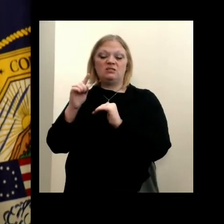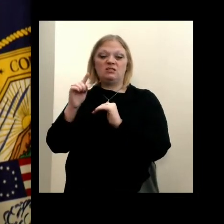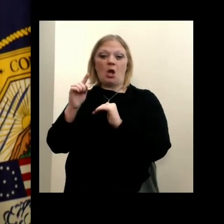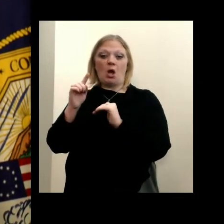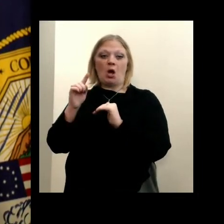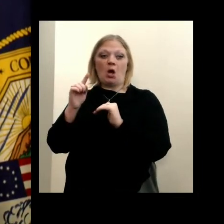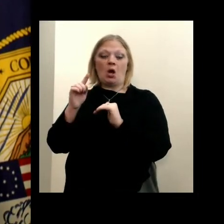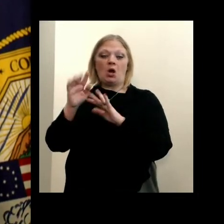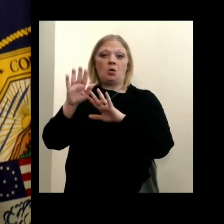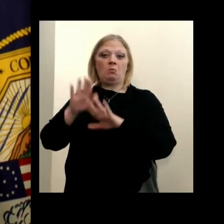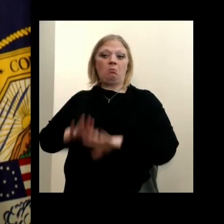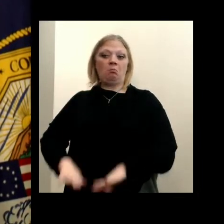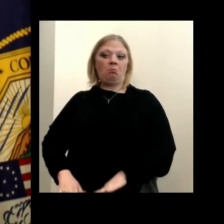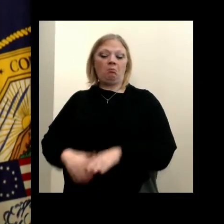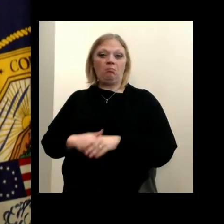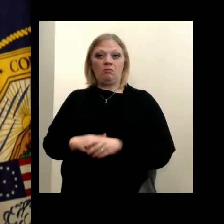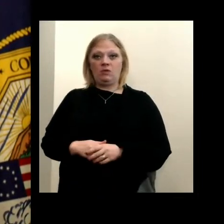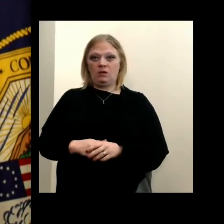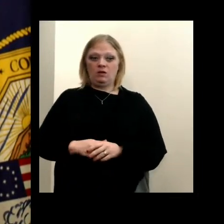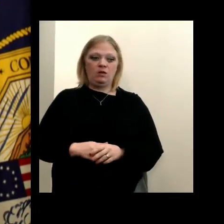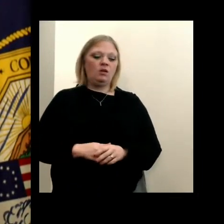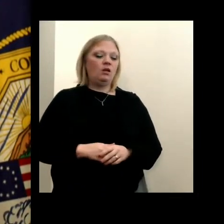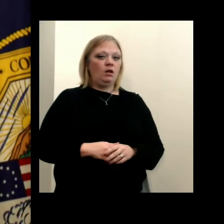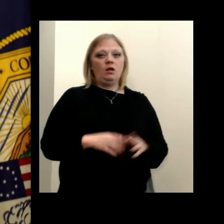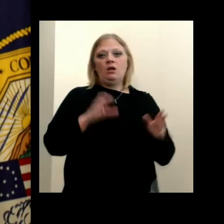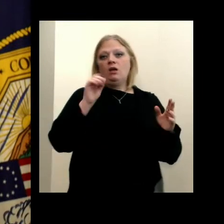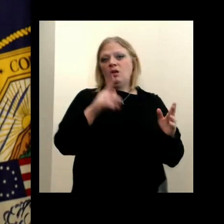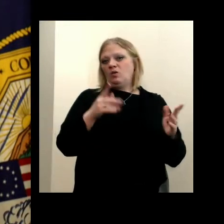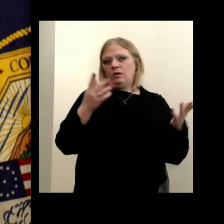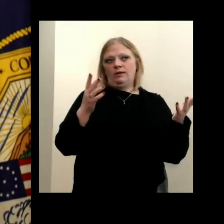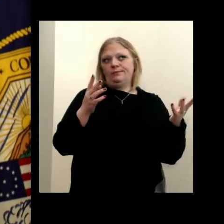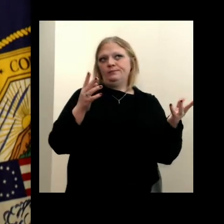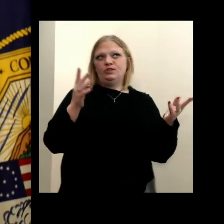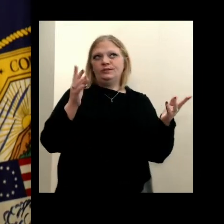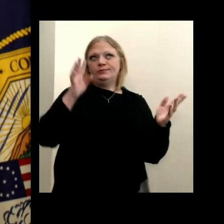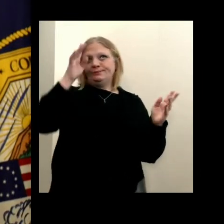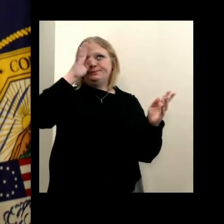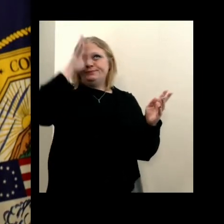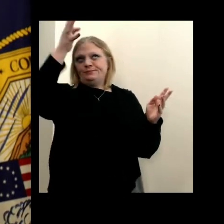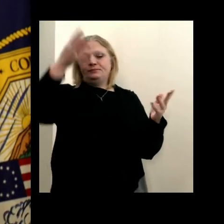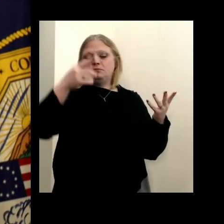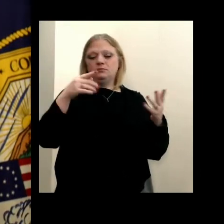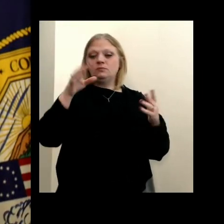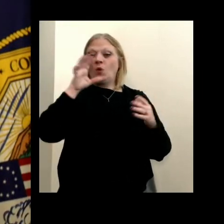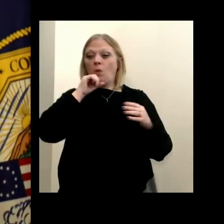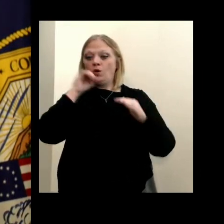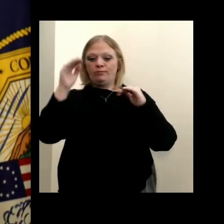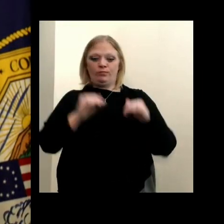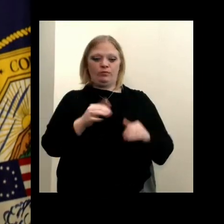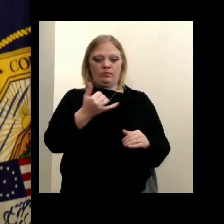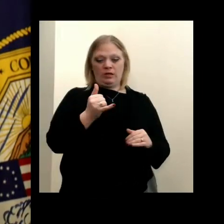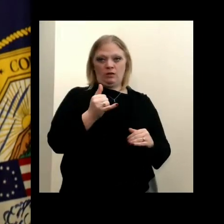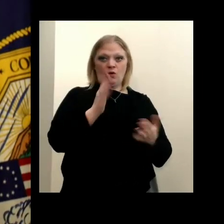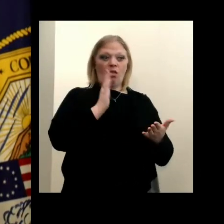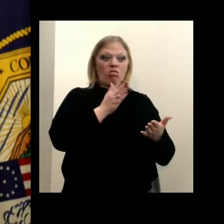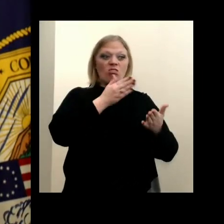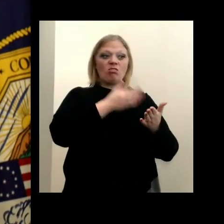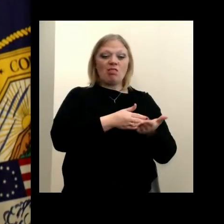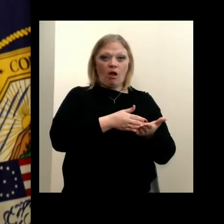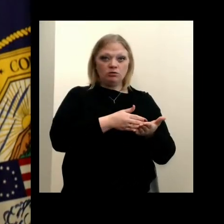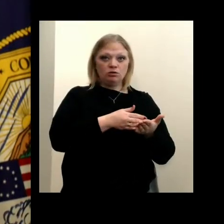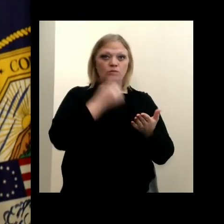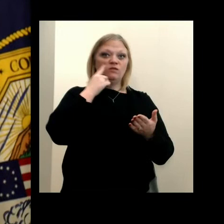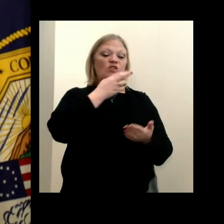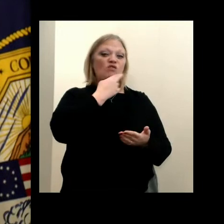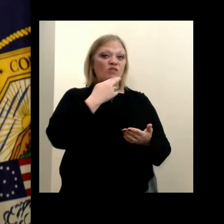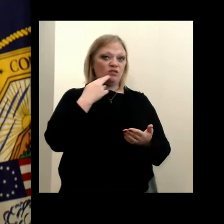Well, if let's assume they go from the orange to the yellow, there's a lawsuit that allowed for a preliminary injunction for restaurants to